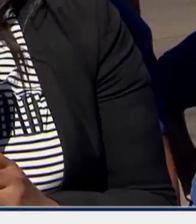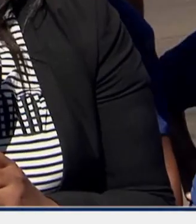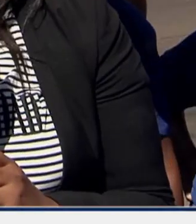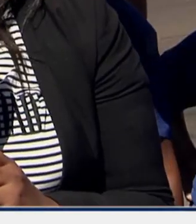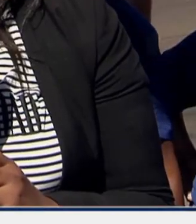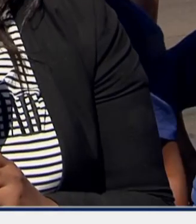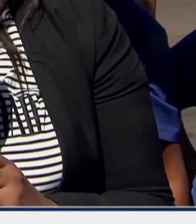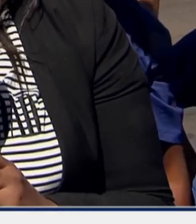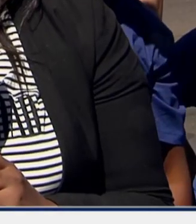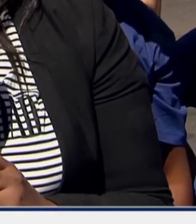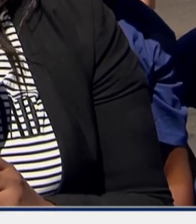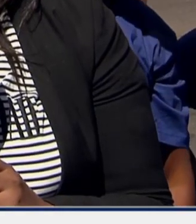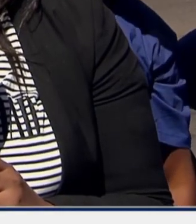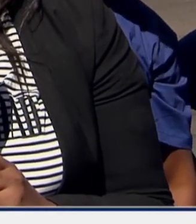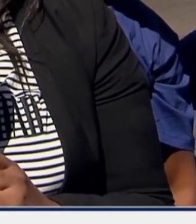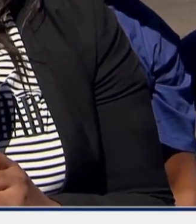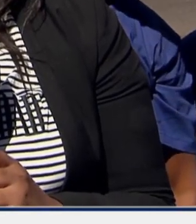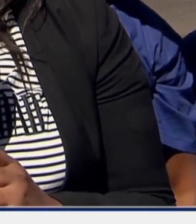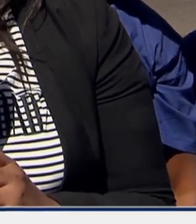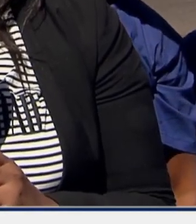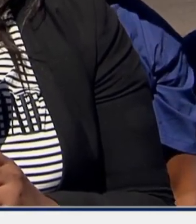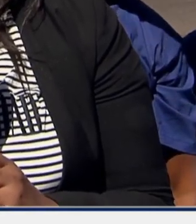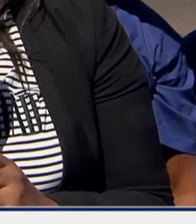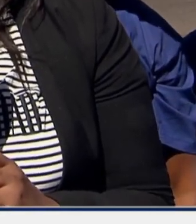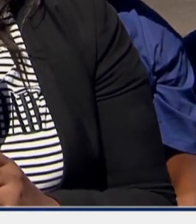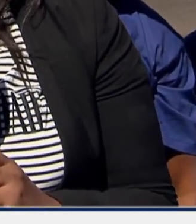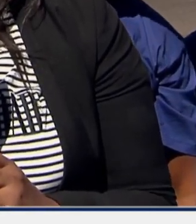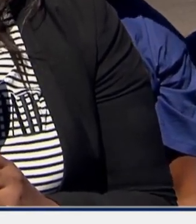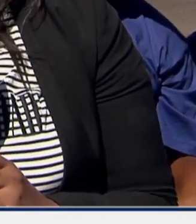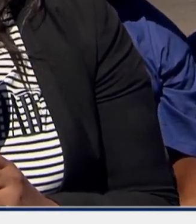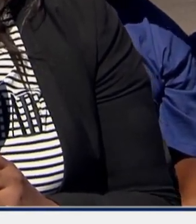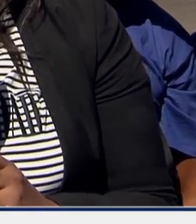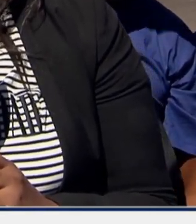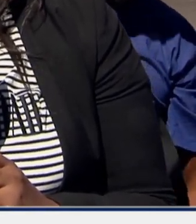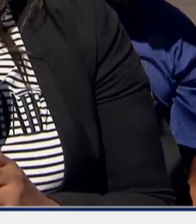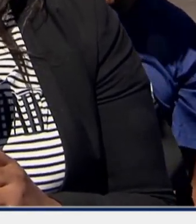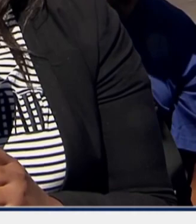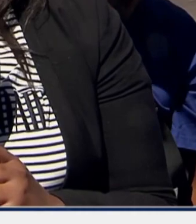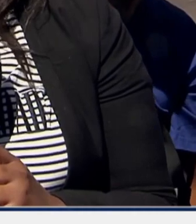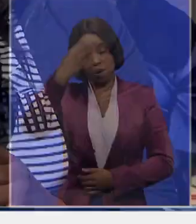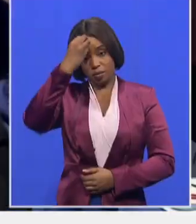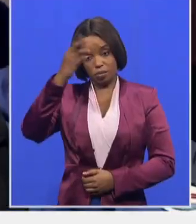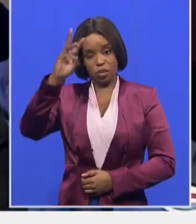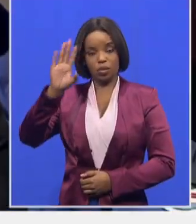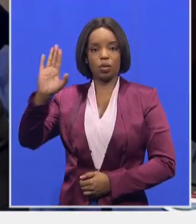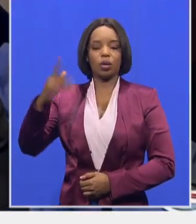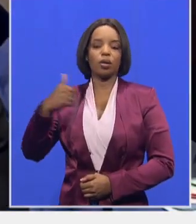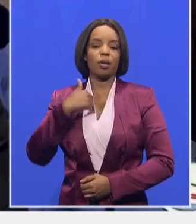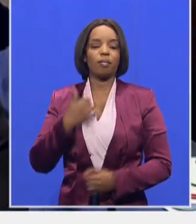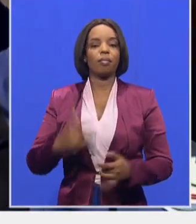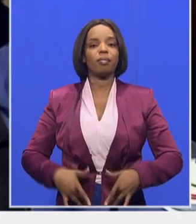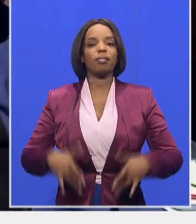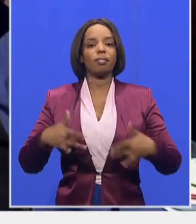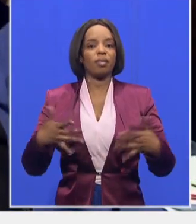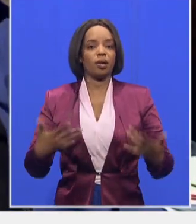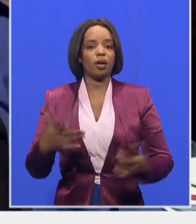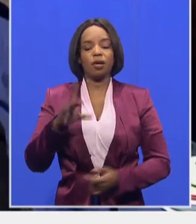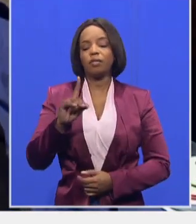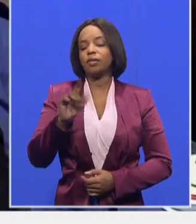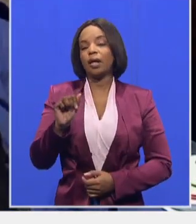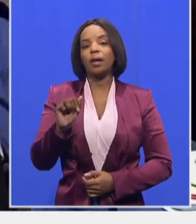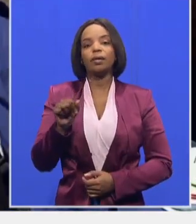Well, good morning to you and the viewers at home, coming to you live from Pretoria, where a DA leader, along with the DA, has concluded a